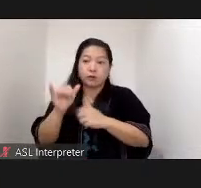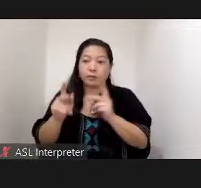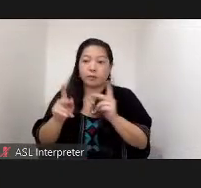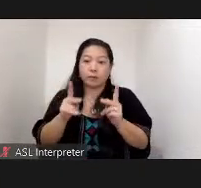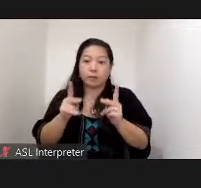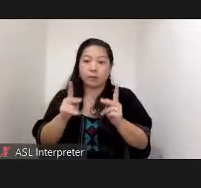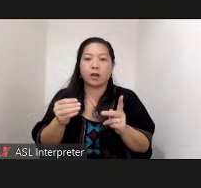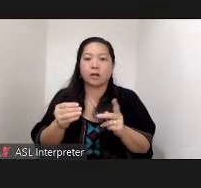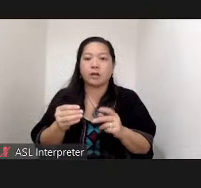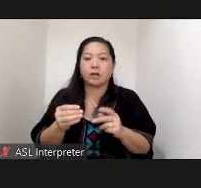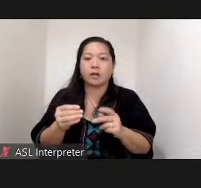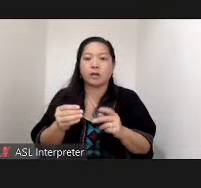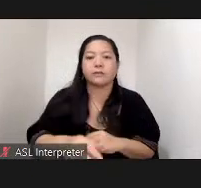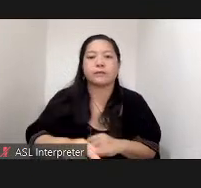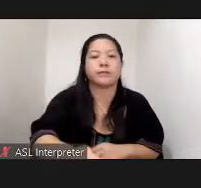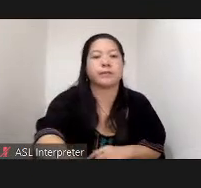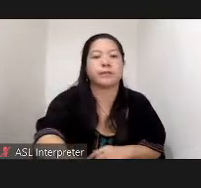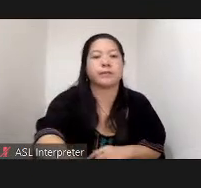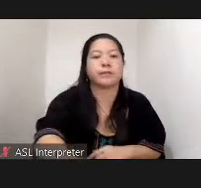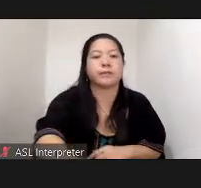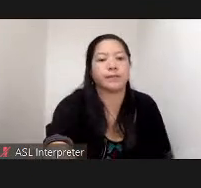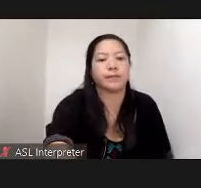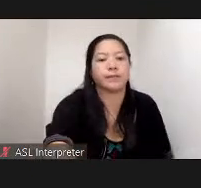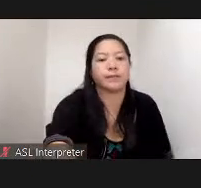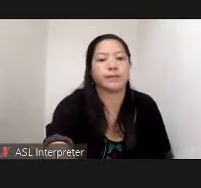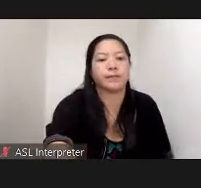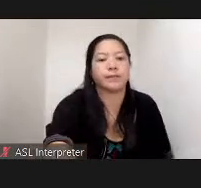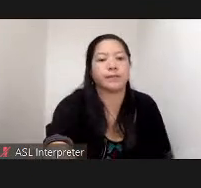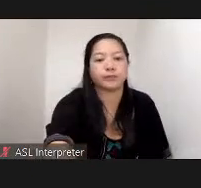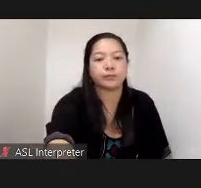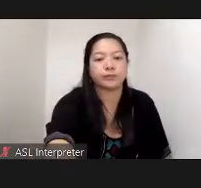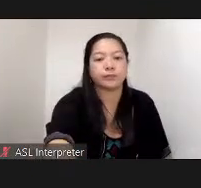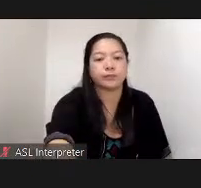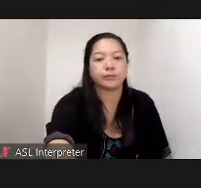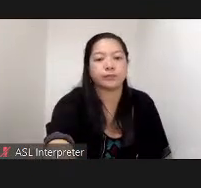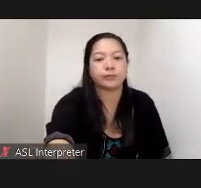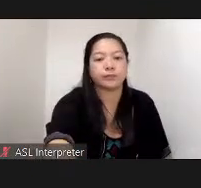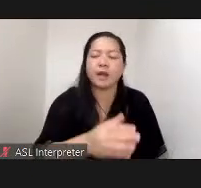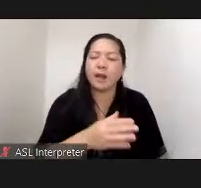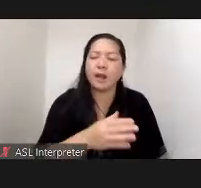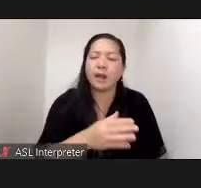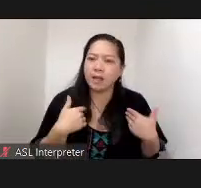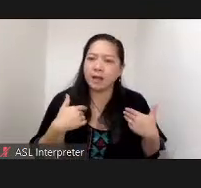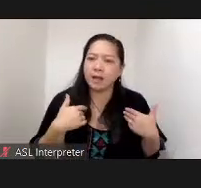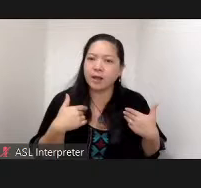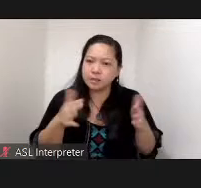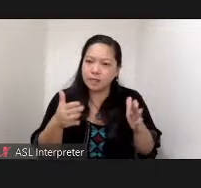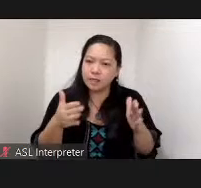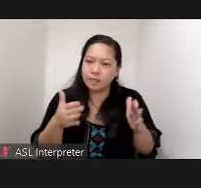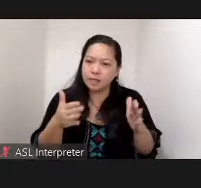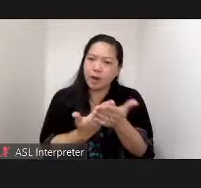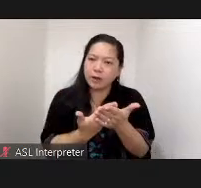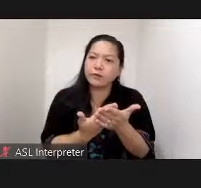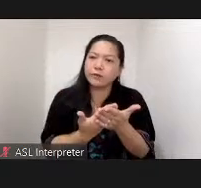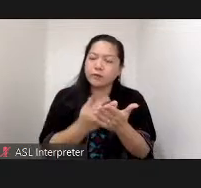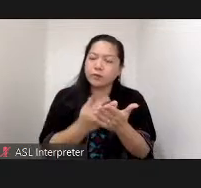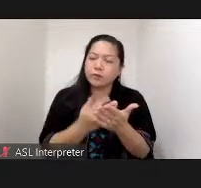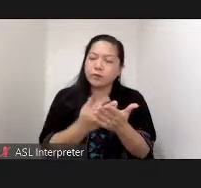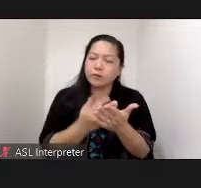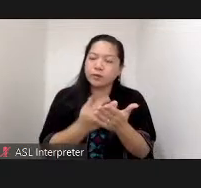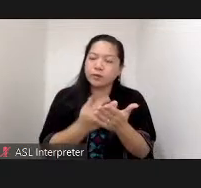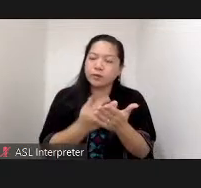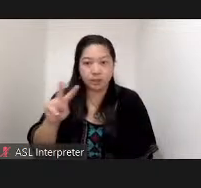starting, but dead on arrivals represent almost 1/2 of the deaths in 2022. So